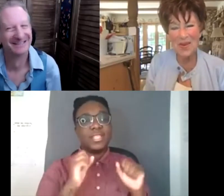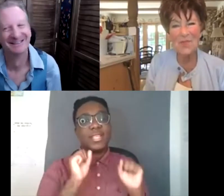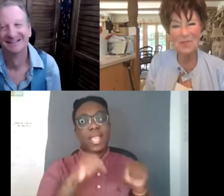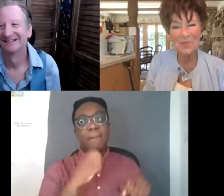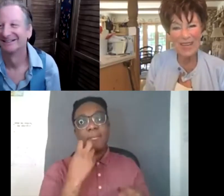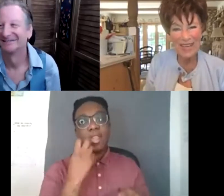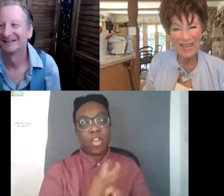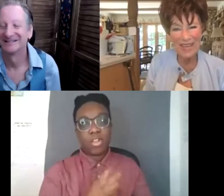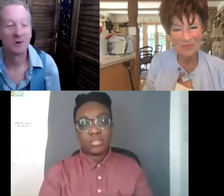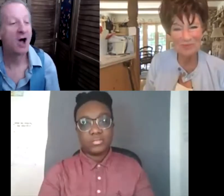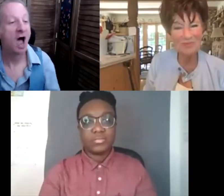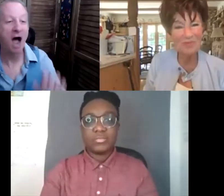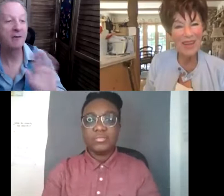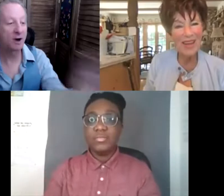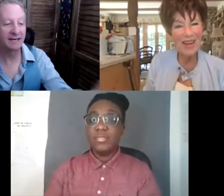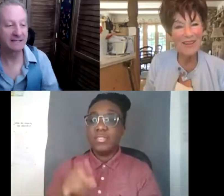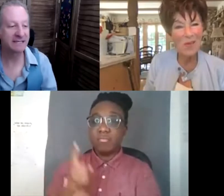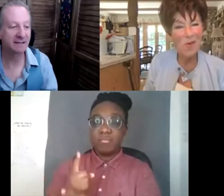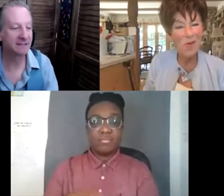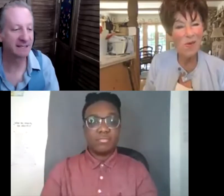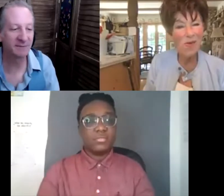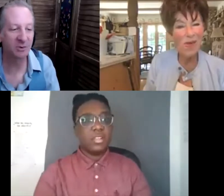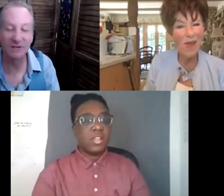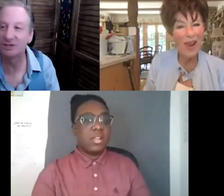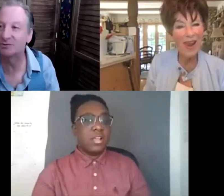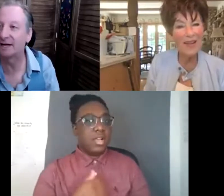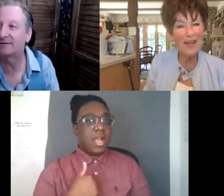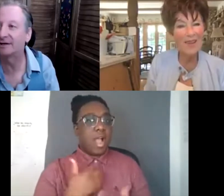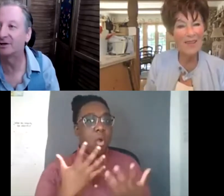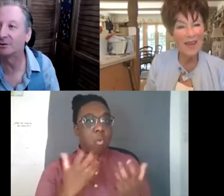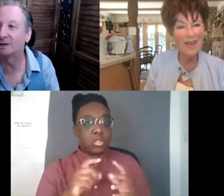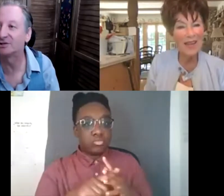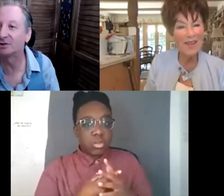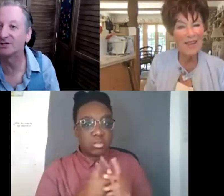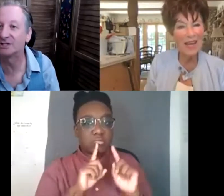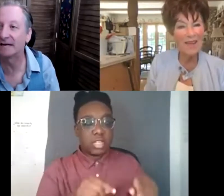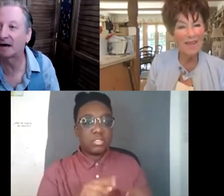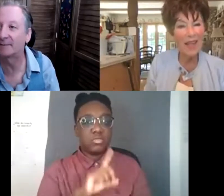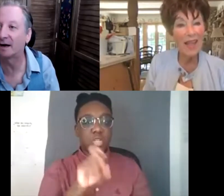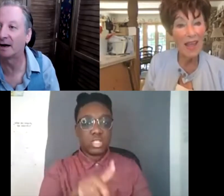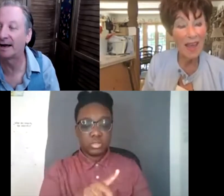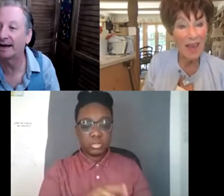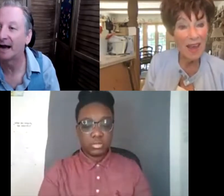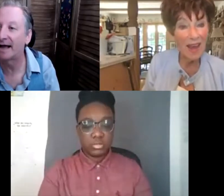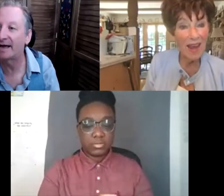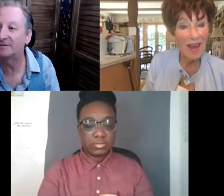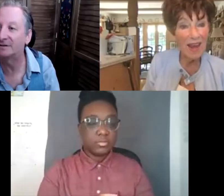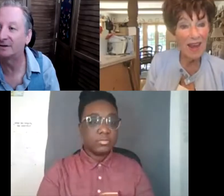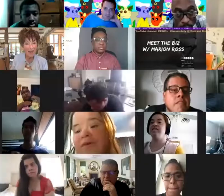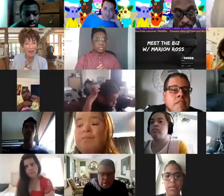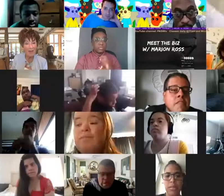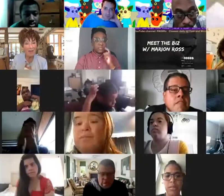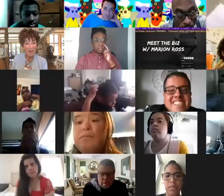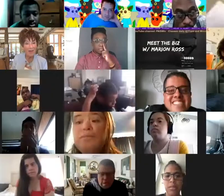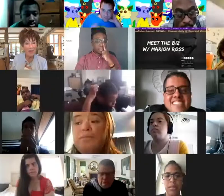Yeah. Oh my gosh. Well, I want to get to some of the questions we have. I know a bunch of questions and